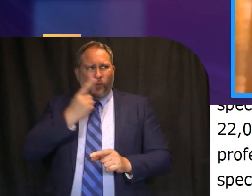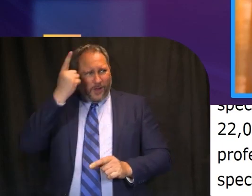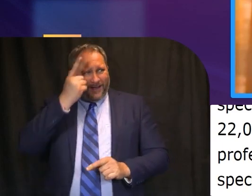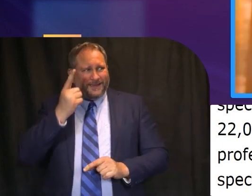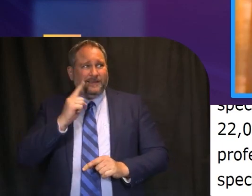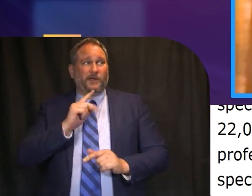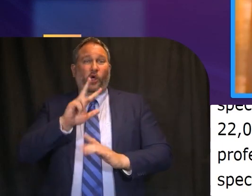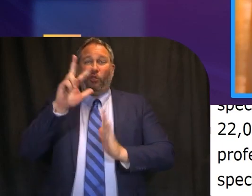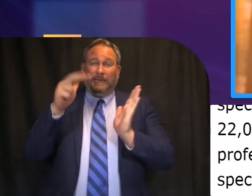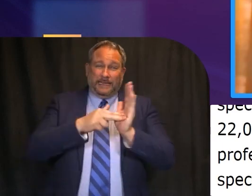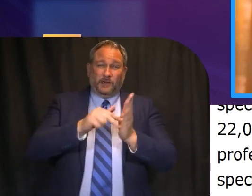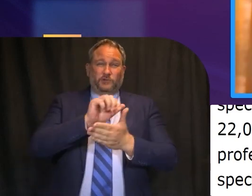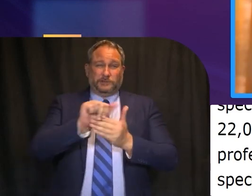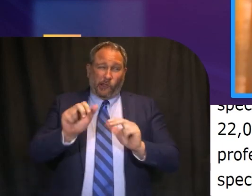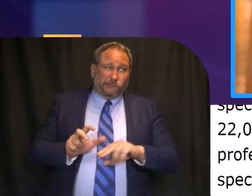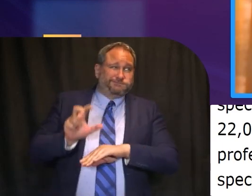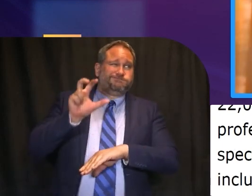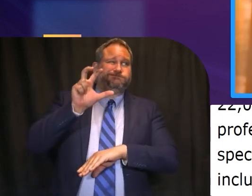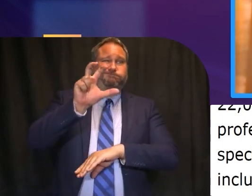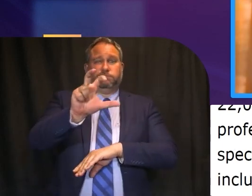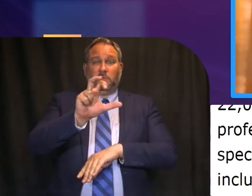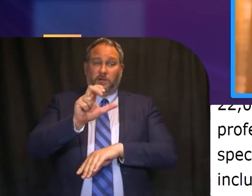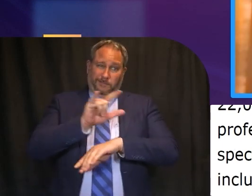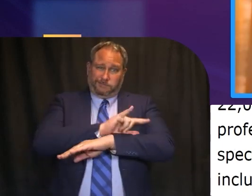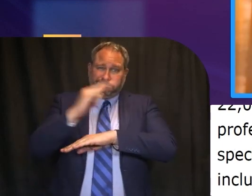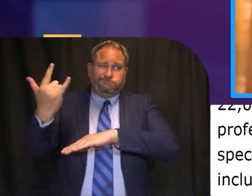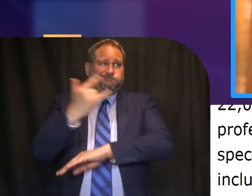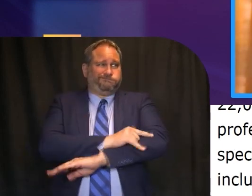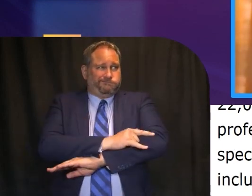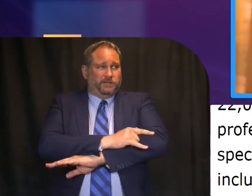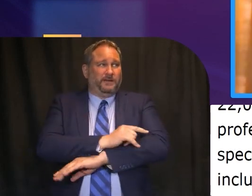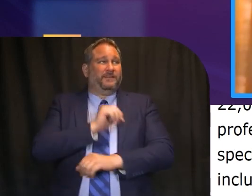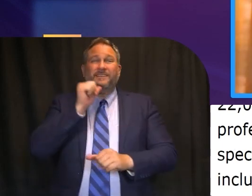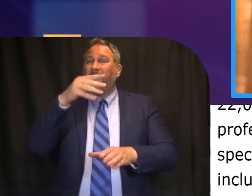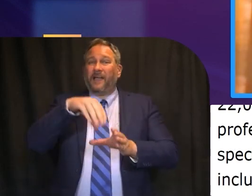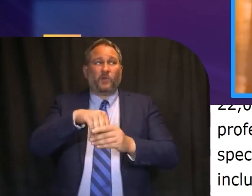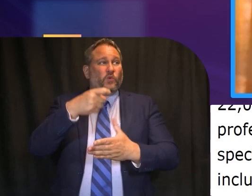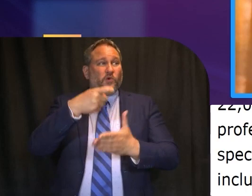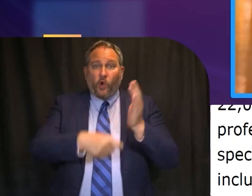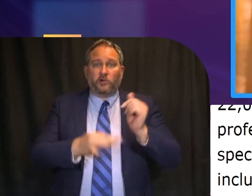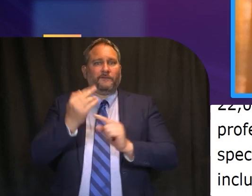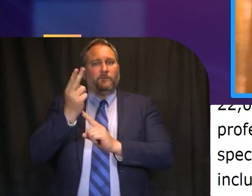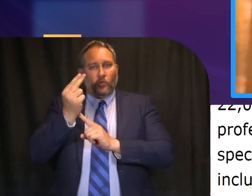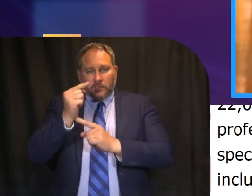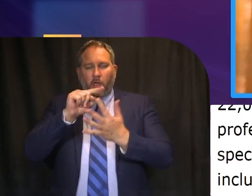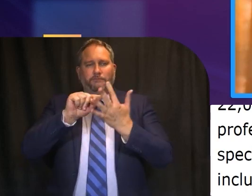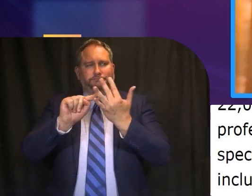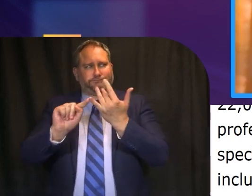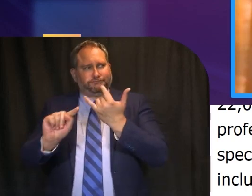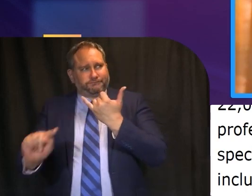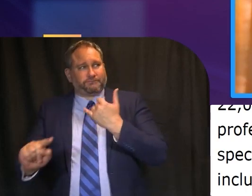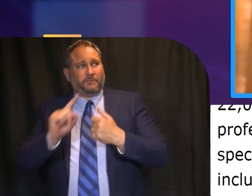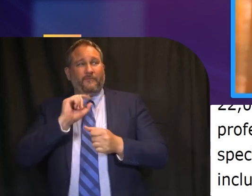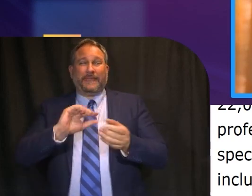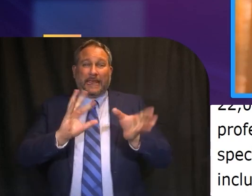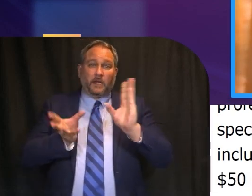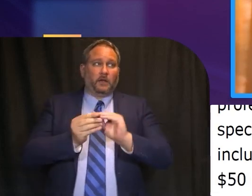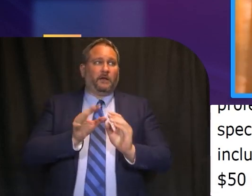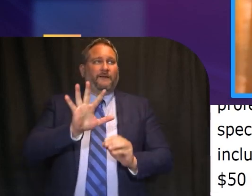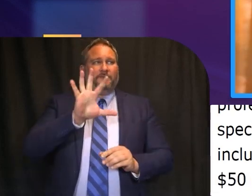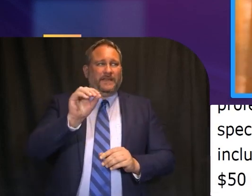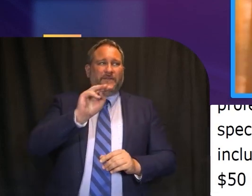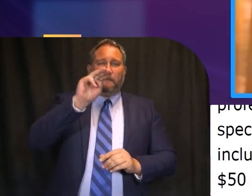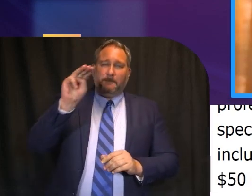hotel, which at 22,000 veterans has a potential to reach over $50 million annually. And although the